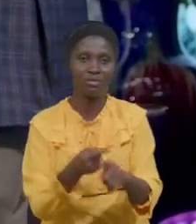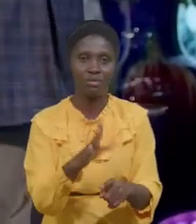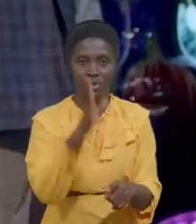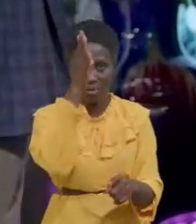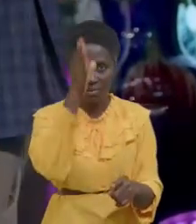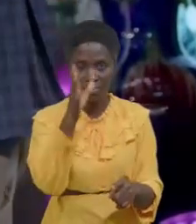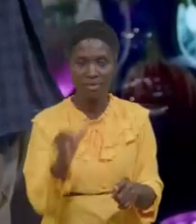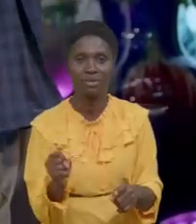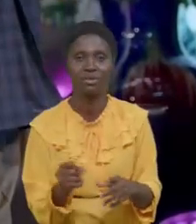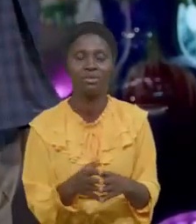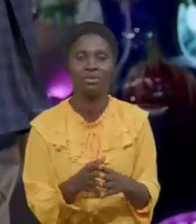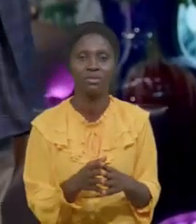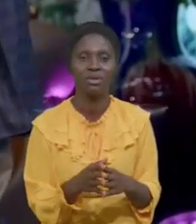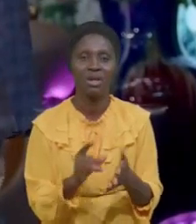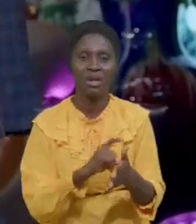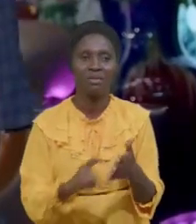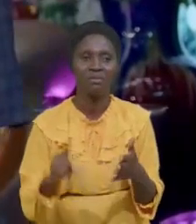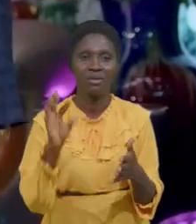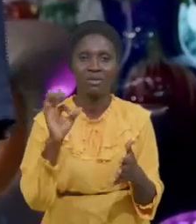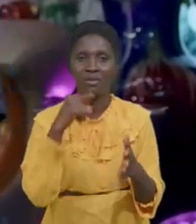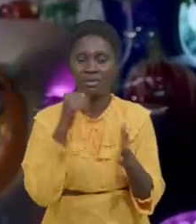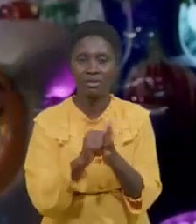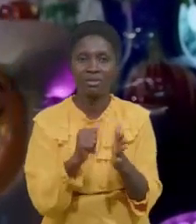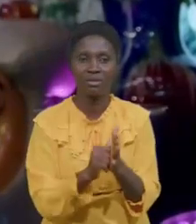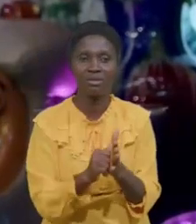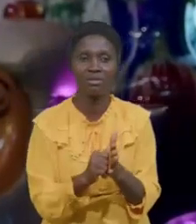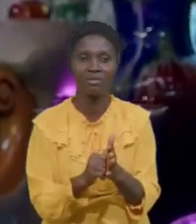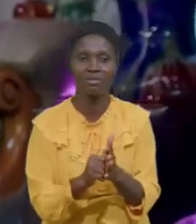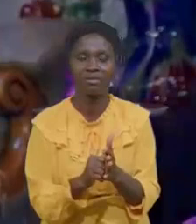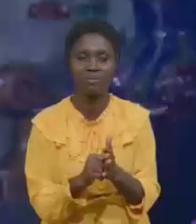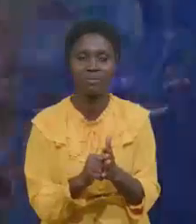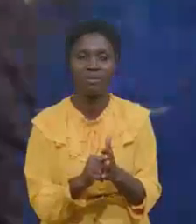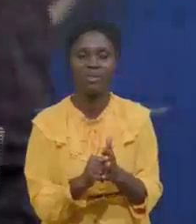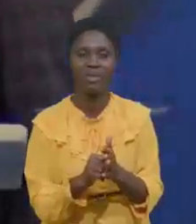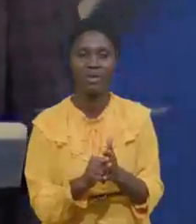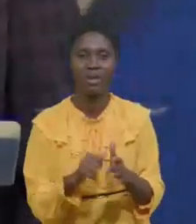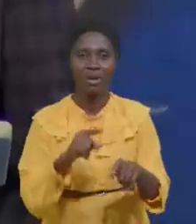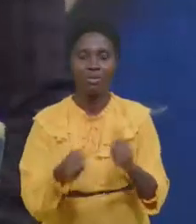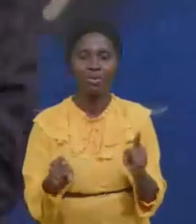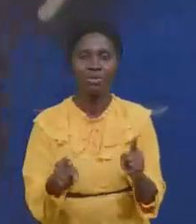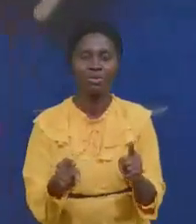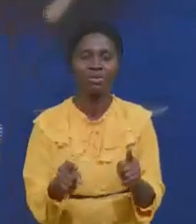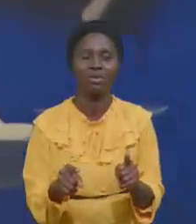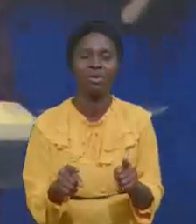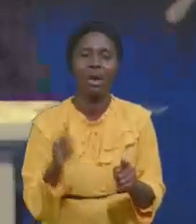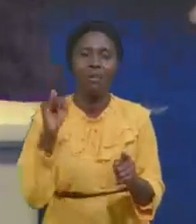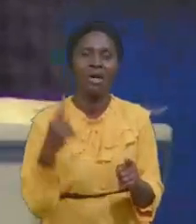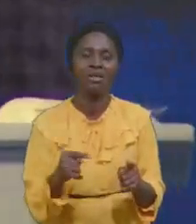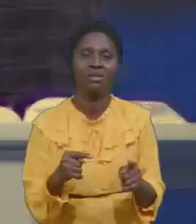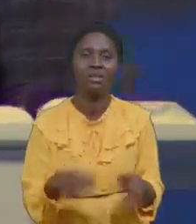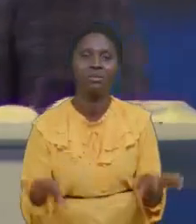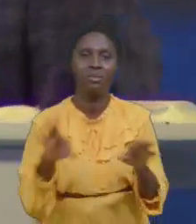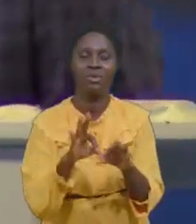19. It says, but with the precious blood of Christ. That's how we're born again. With the